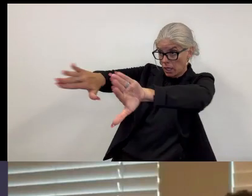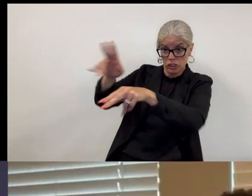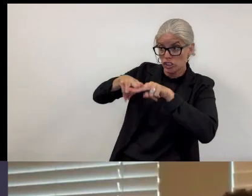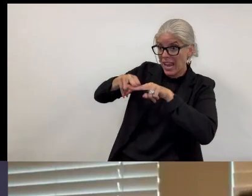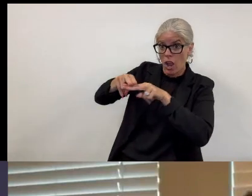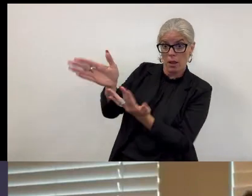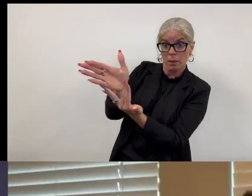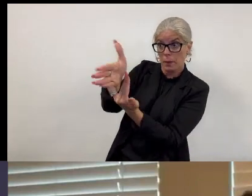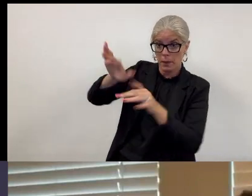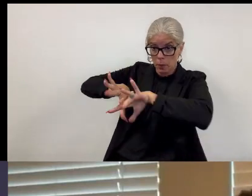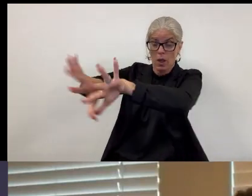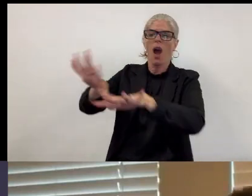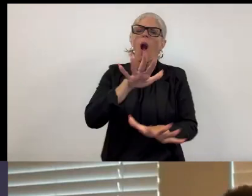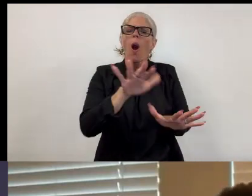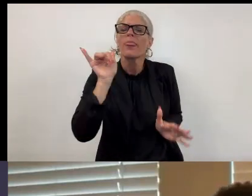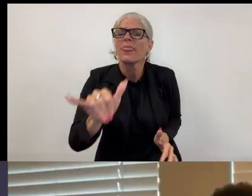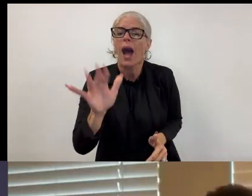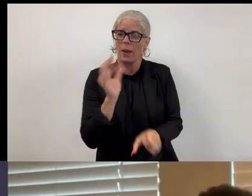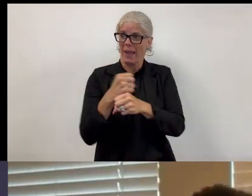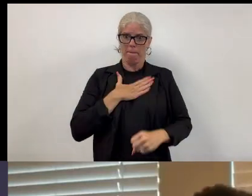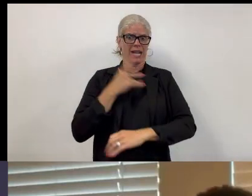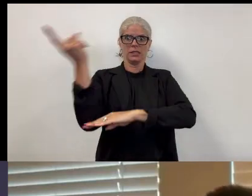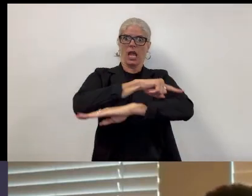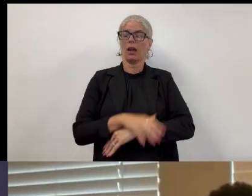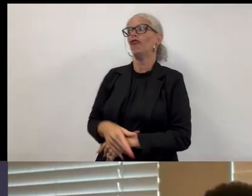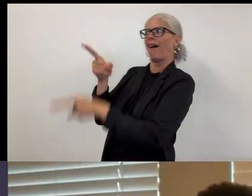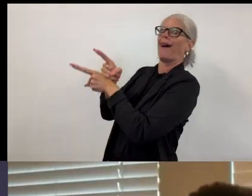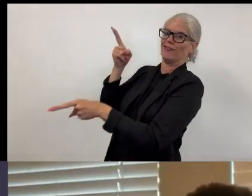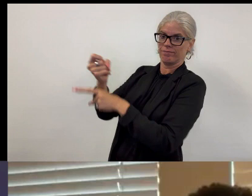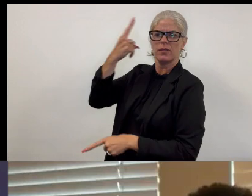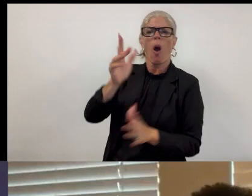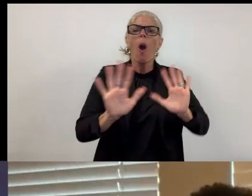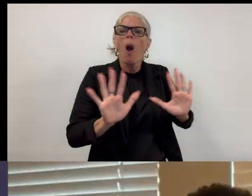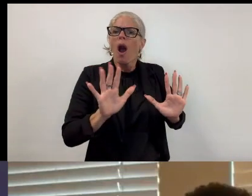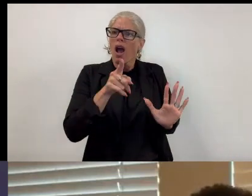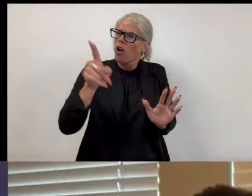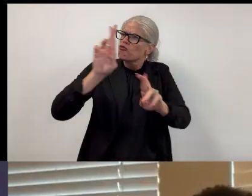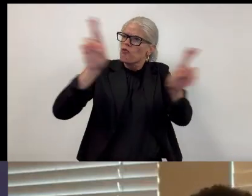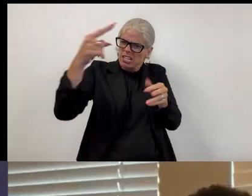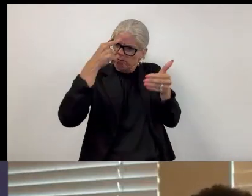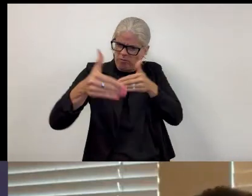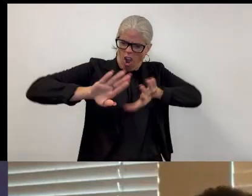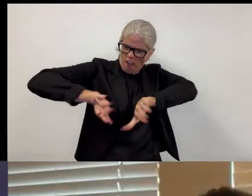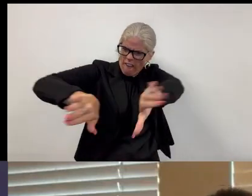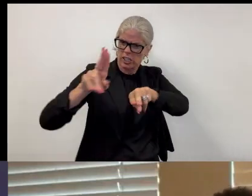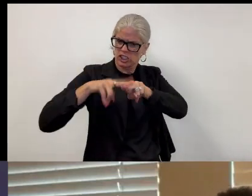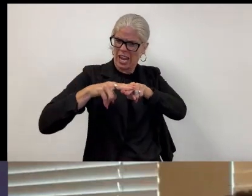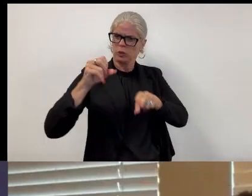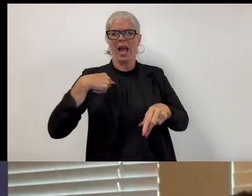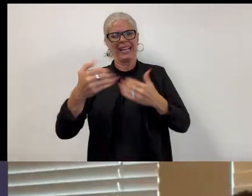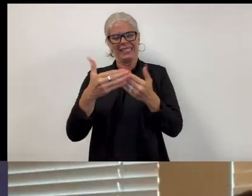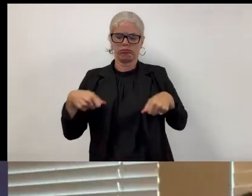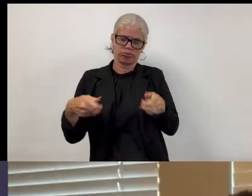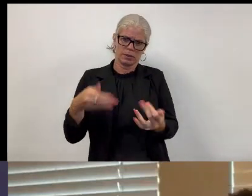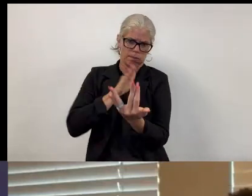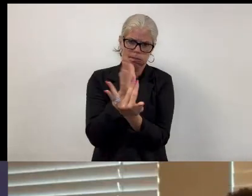whether or not I want the chair to be moved. That is that honestly can make my day. Yes. Yes. It's, like you said,